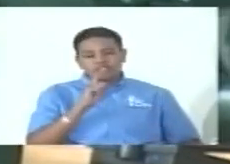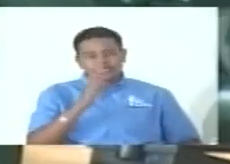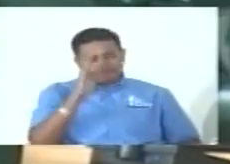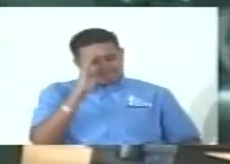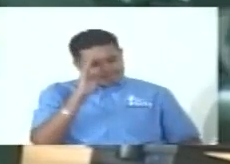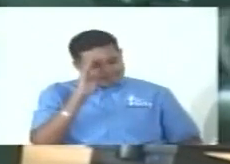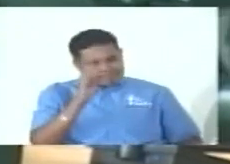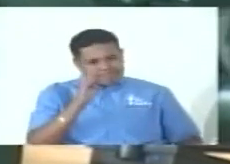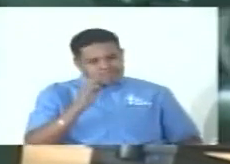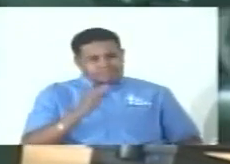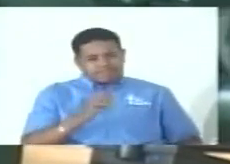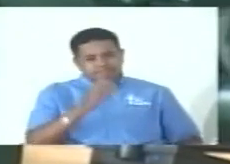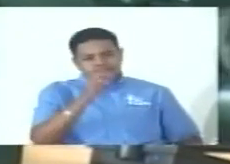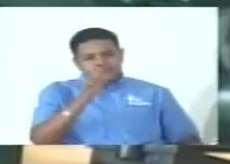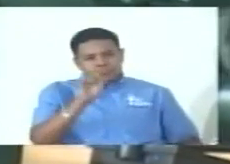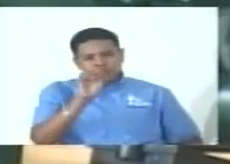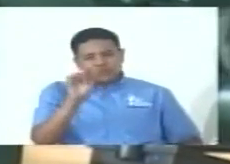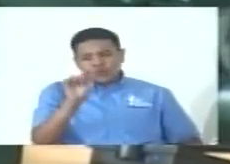Robinson.